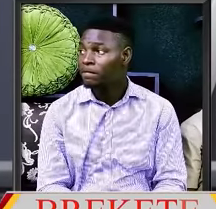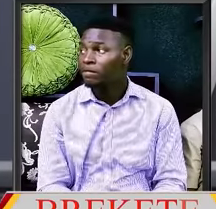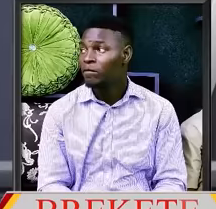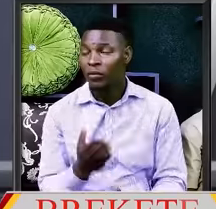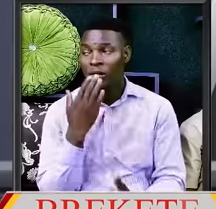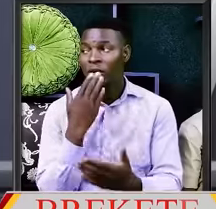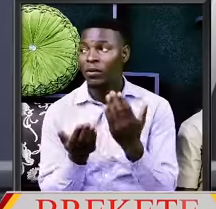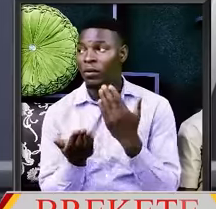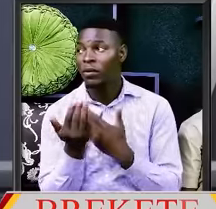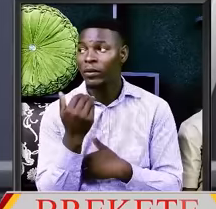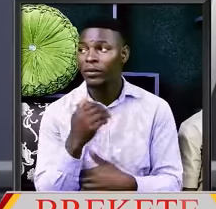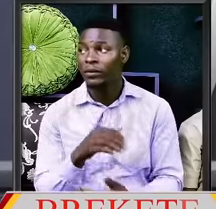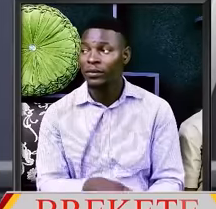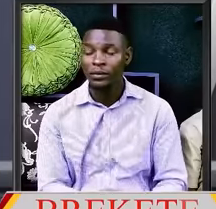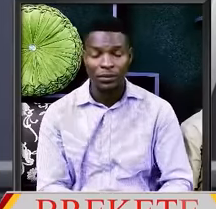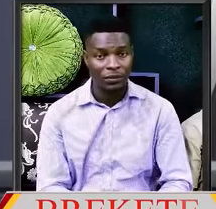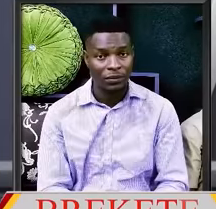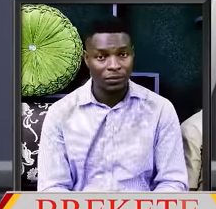Good morning.